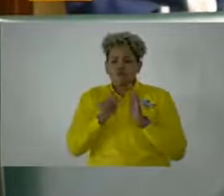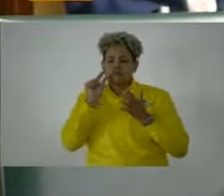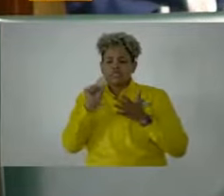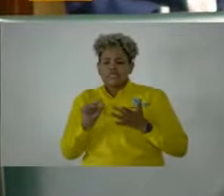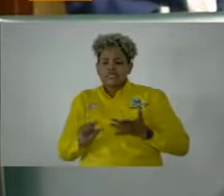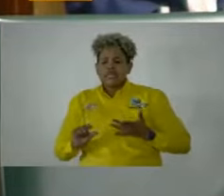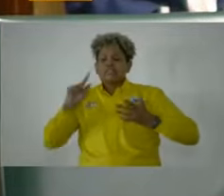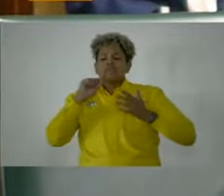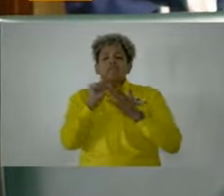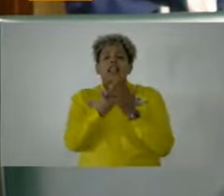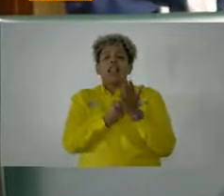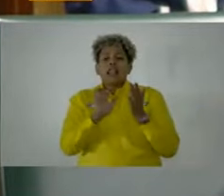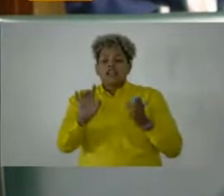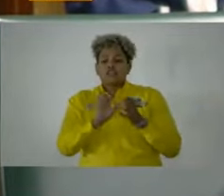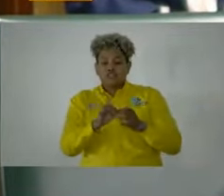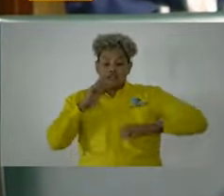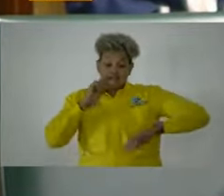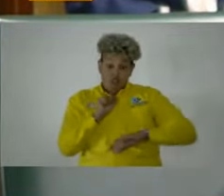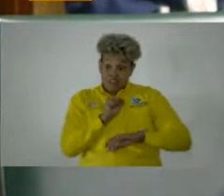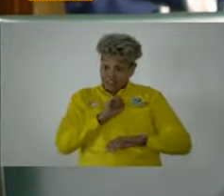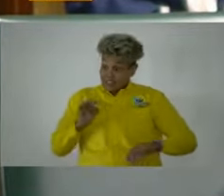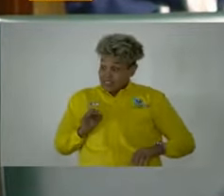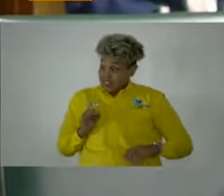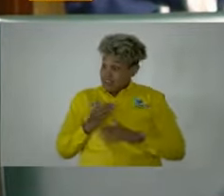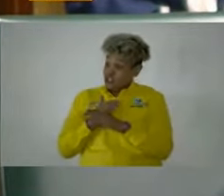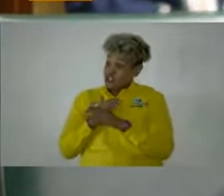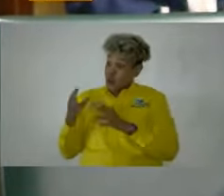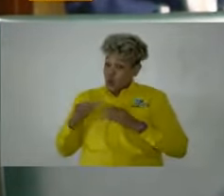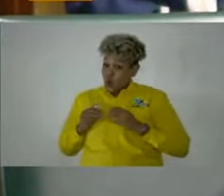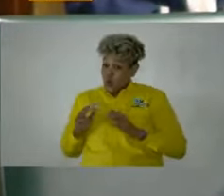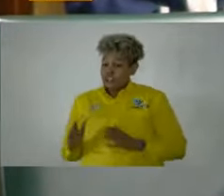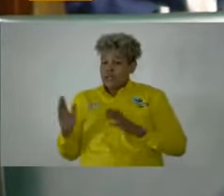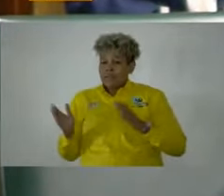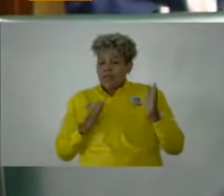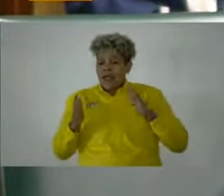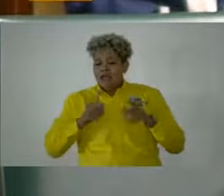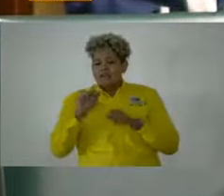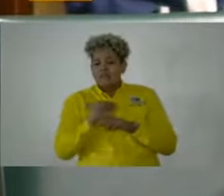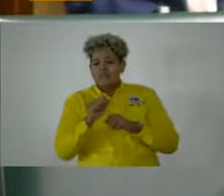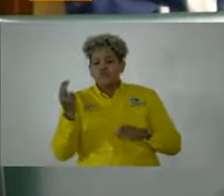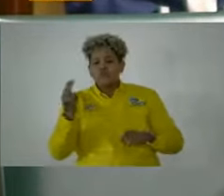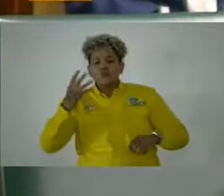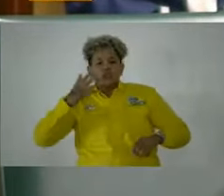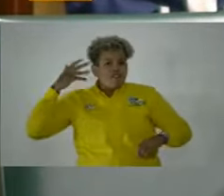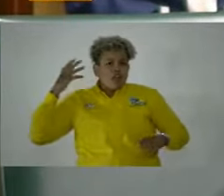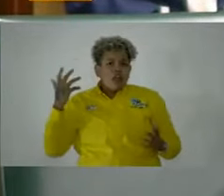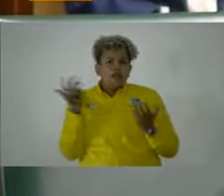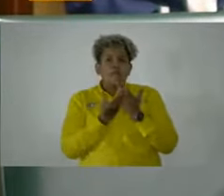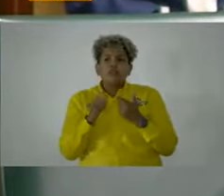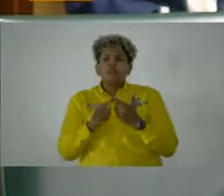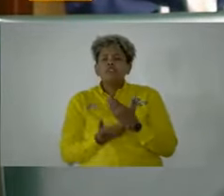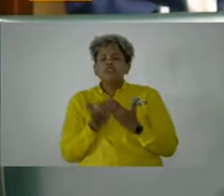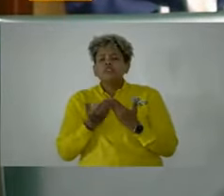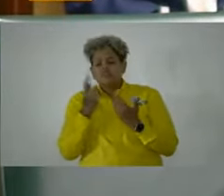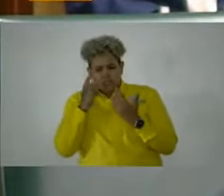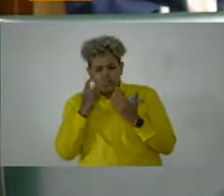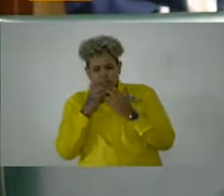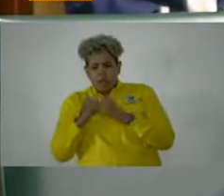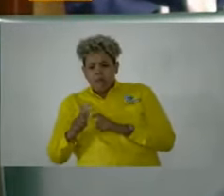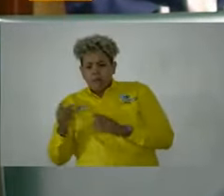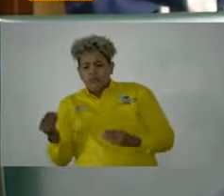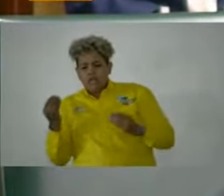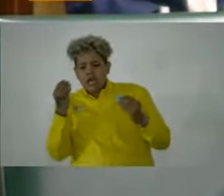incentives legislation for employee share ownership plans to make it user-friendly and easy to comply with and